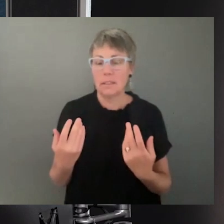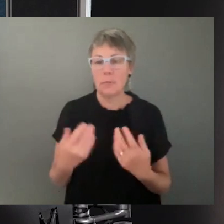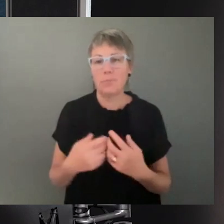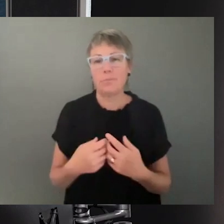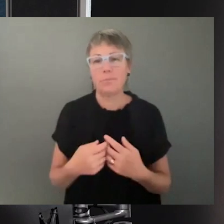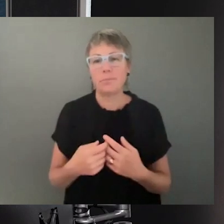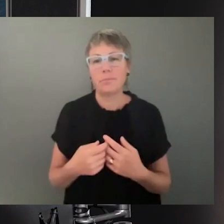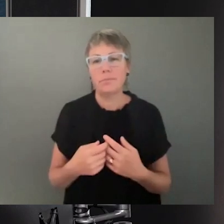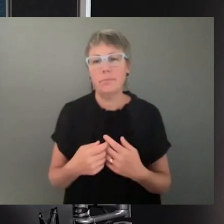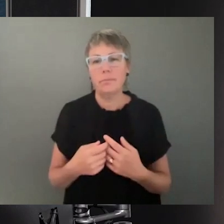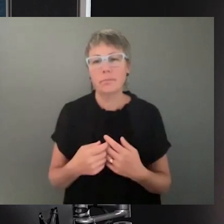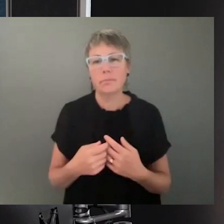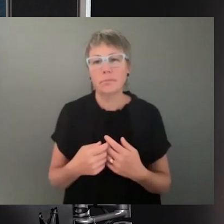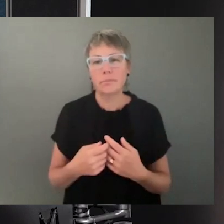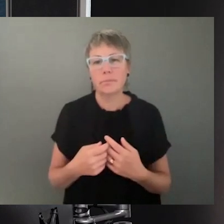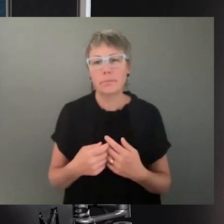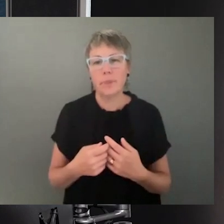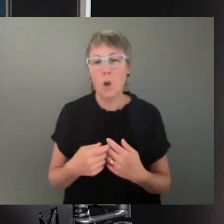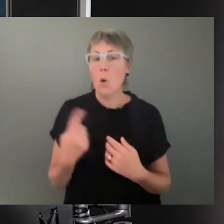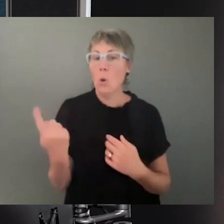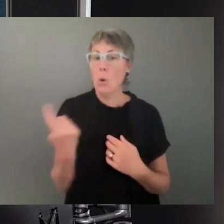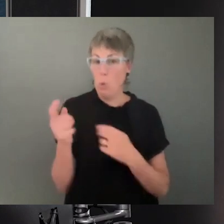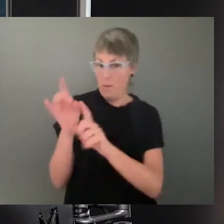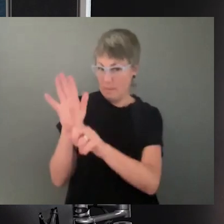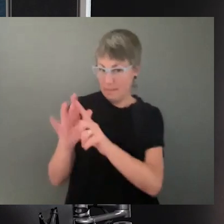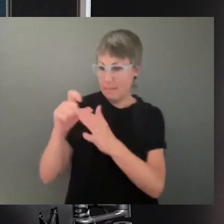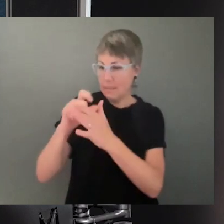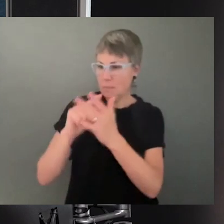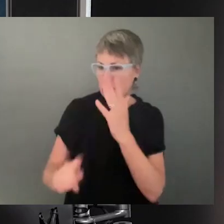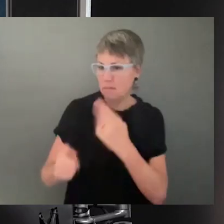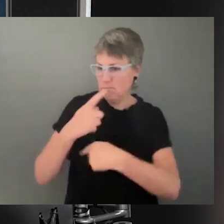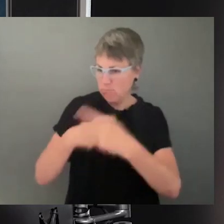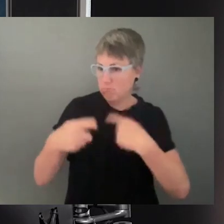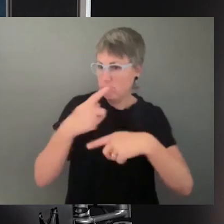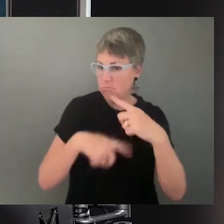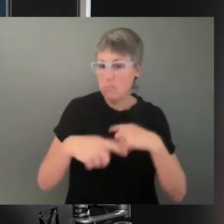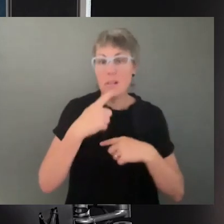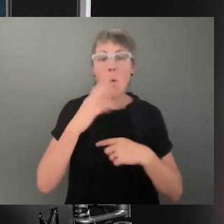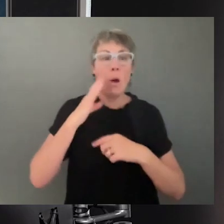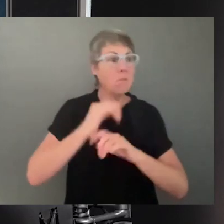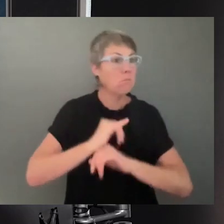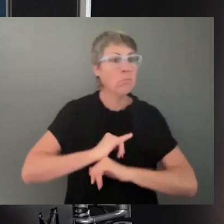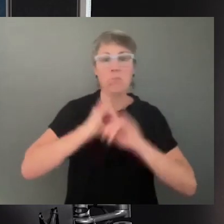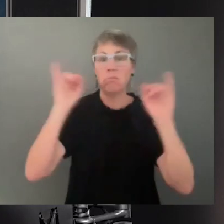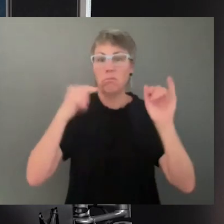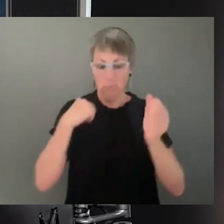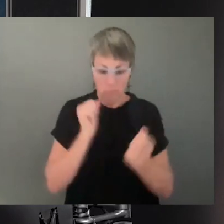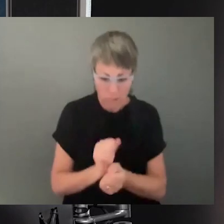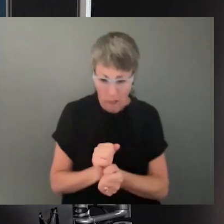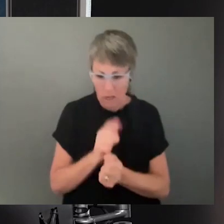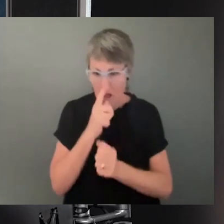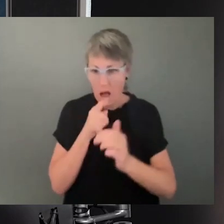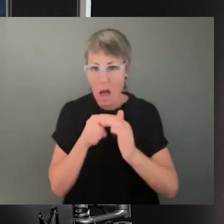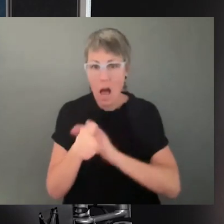fact, by separation from communication from people. What we've heard over the years from people with lived experience of